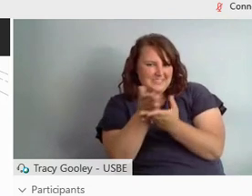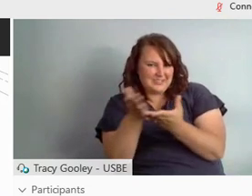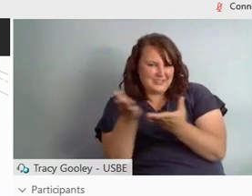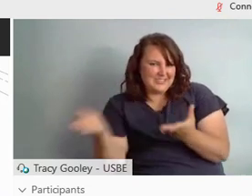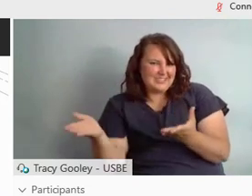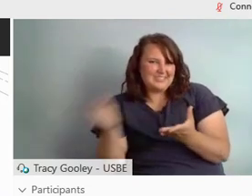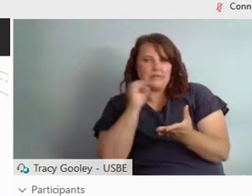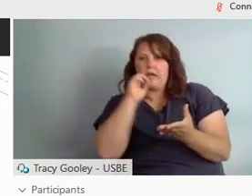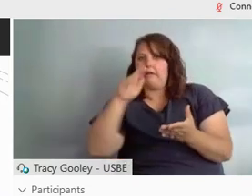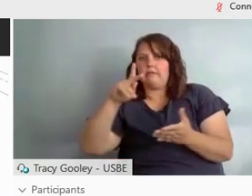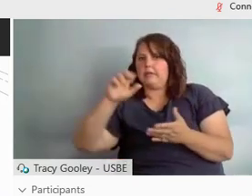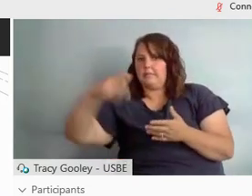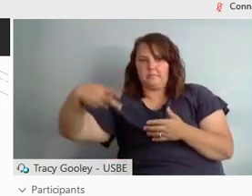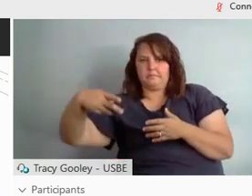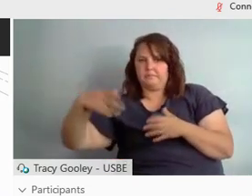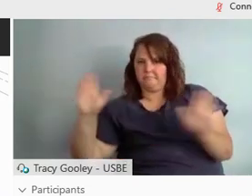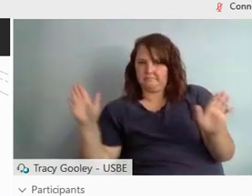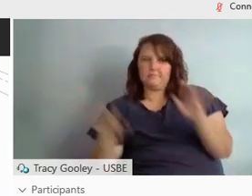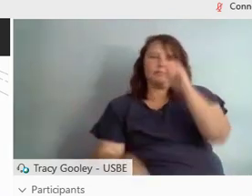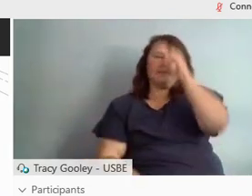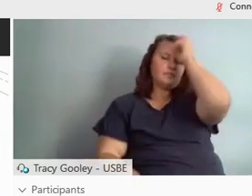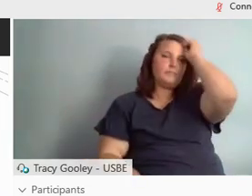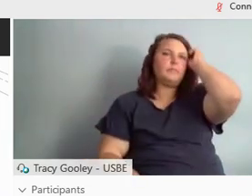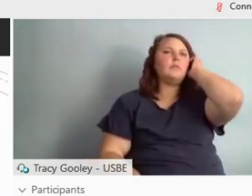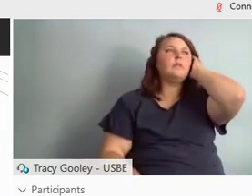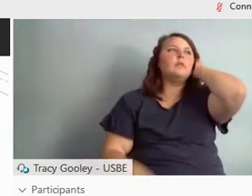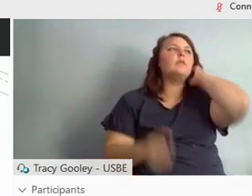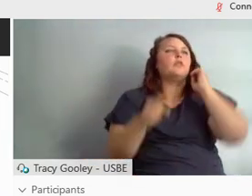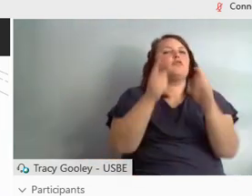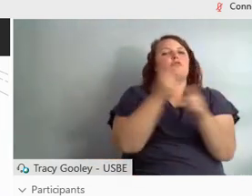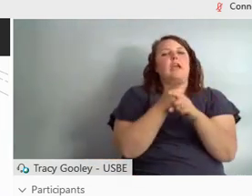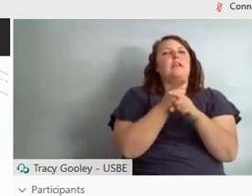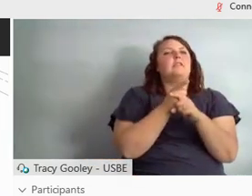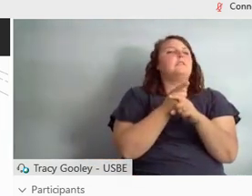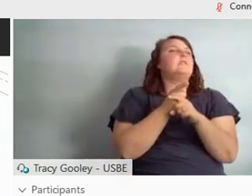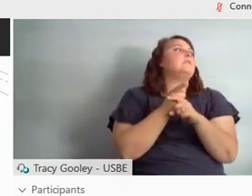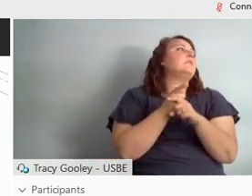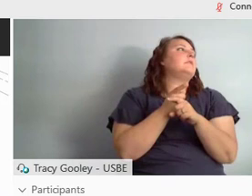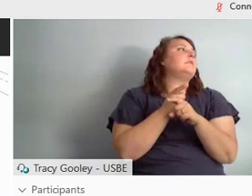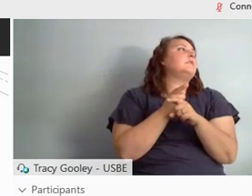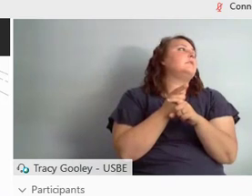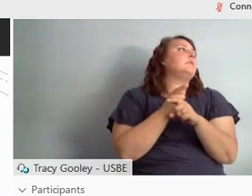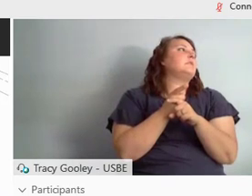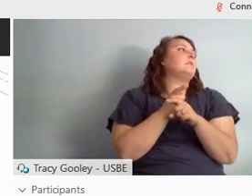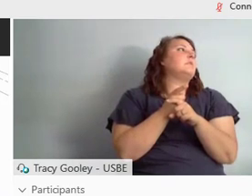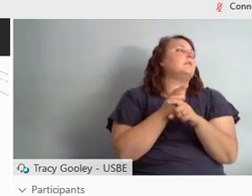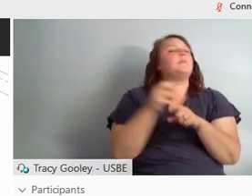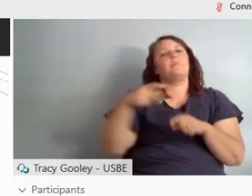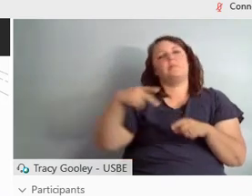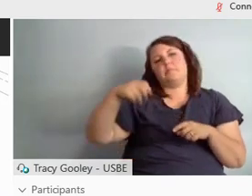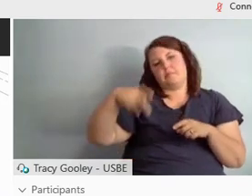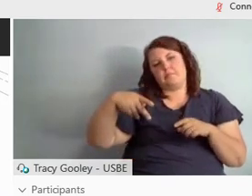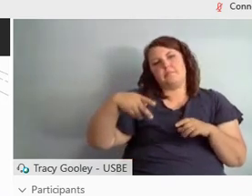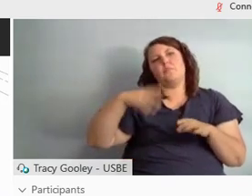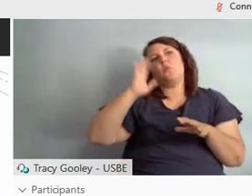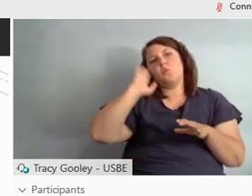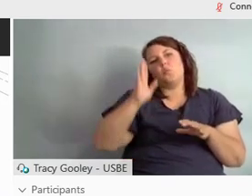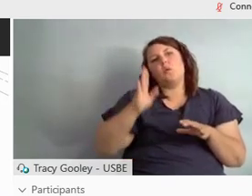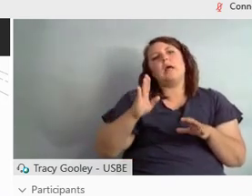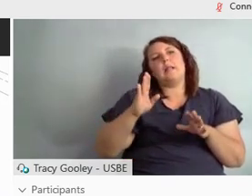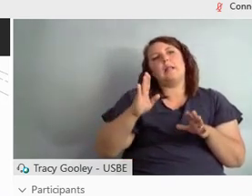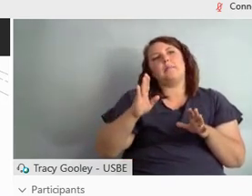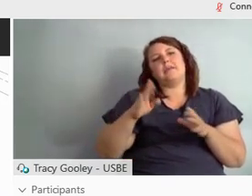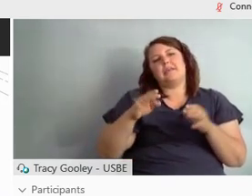PEEP materials in your preschool classrooms. But yes, you're right to align your CBA with the PEEP because the PEEP exit will be